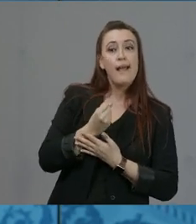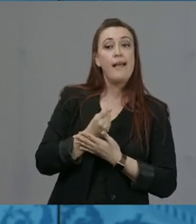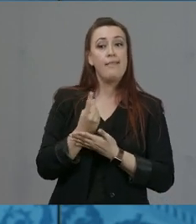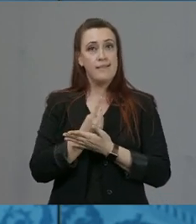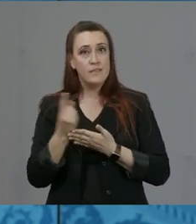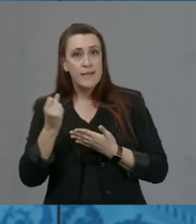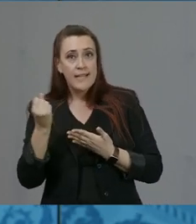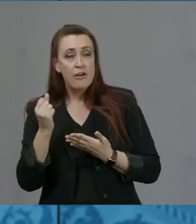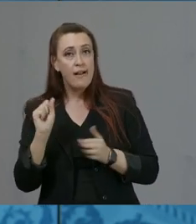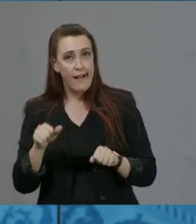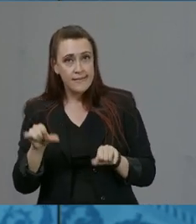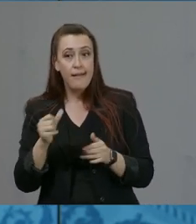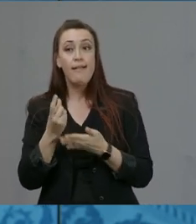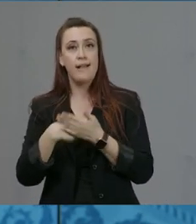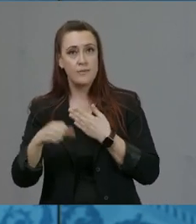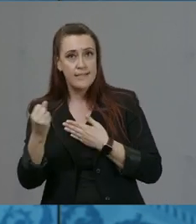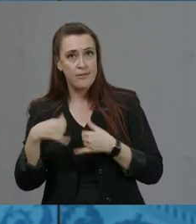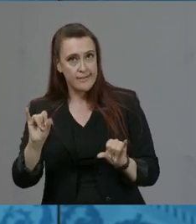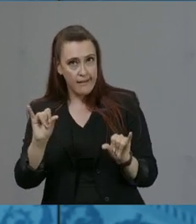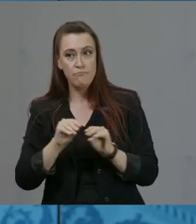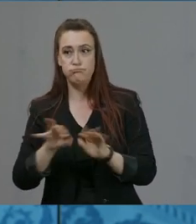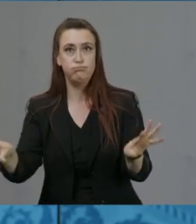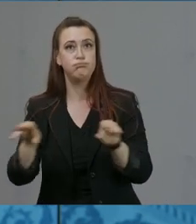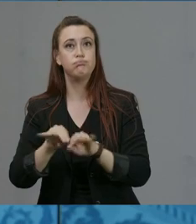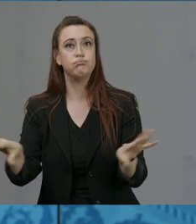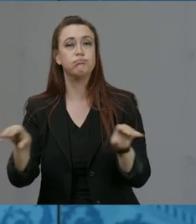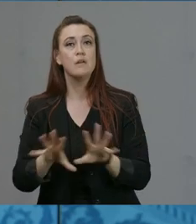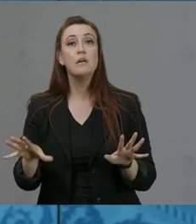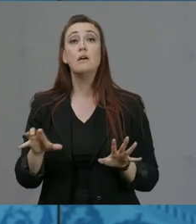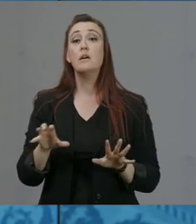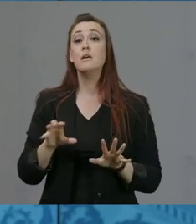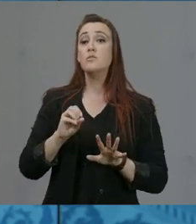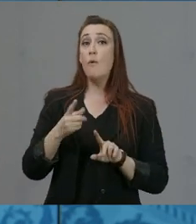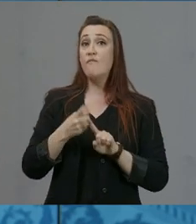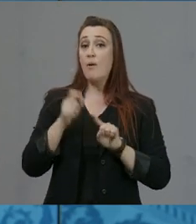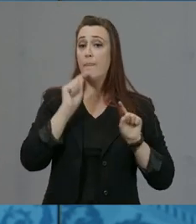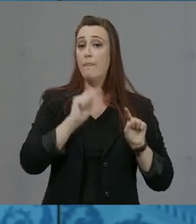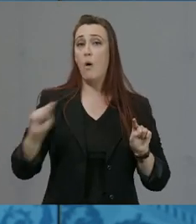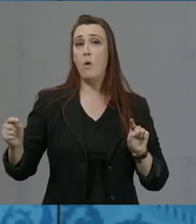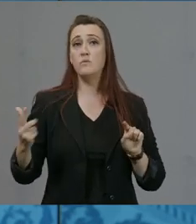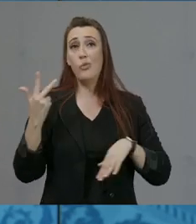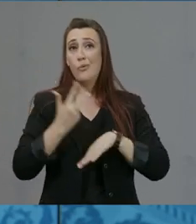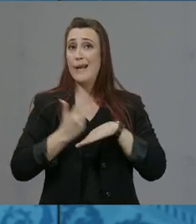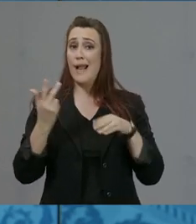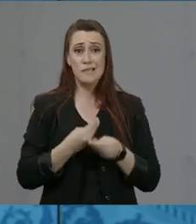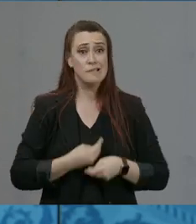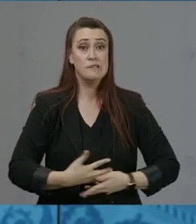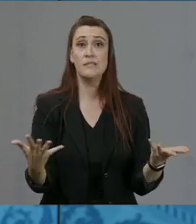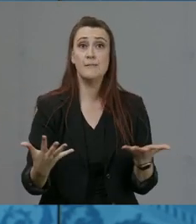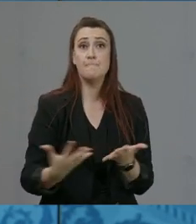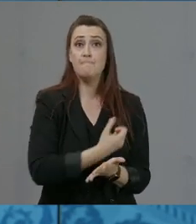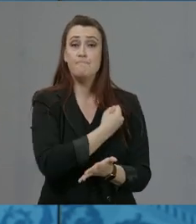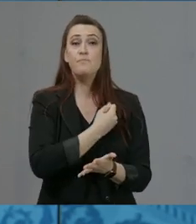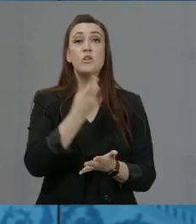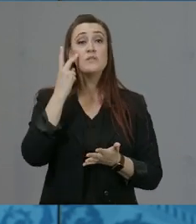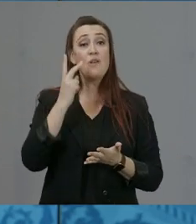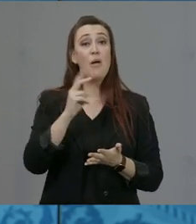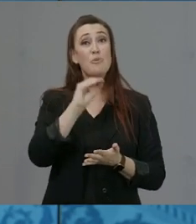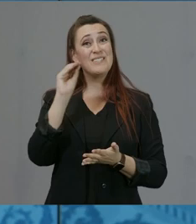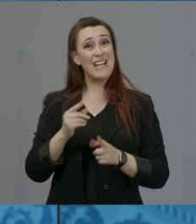increase of people getting tested, you could see the percentage of people that had contracted COVID had gone